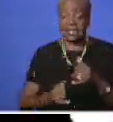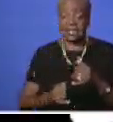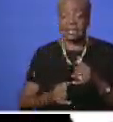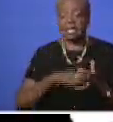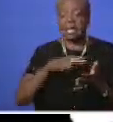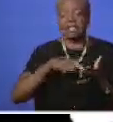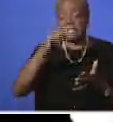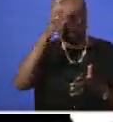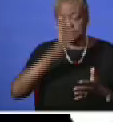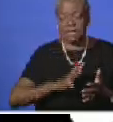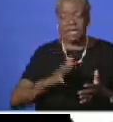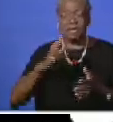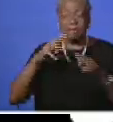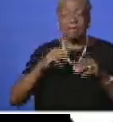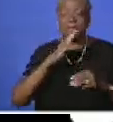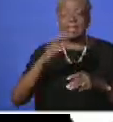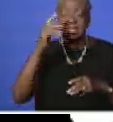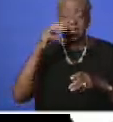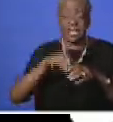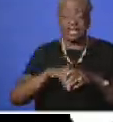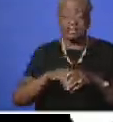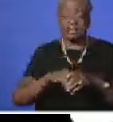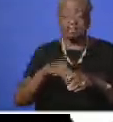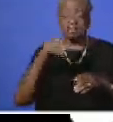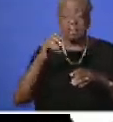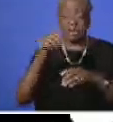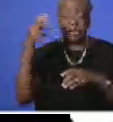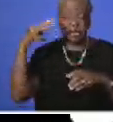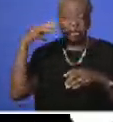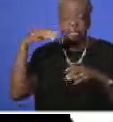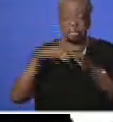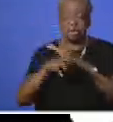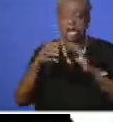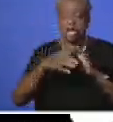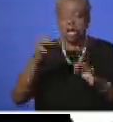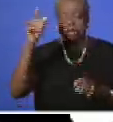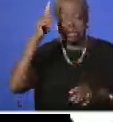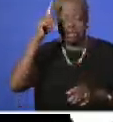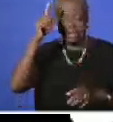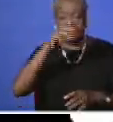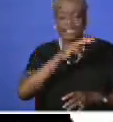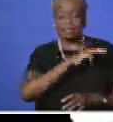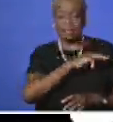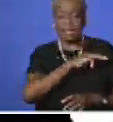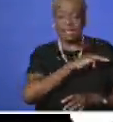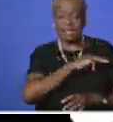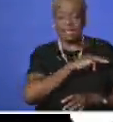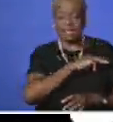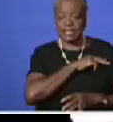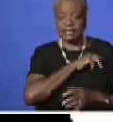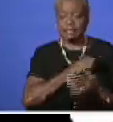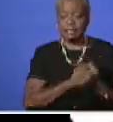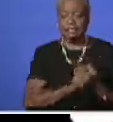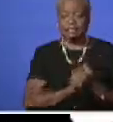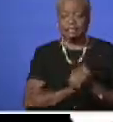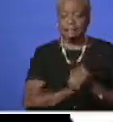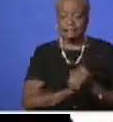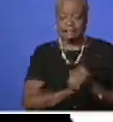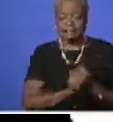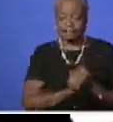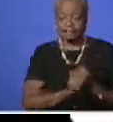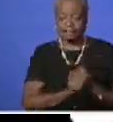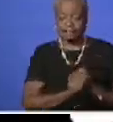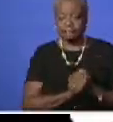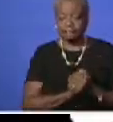Lavod McKenzie. Glinton was remanded to the Department of Corrections, while the juvenile has been remanded to the Simpson Penn Center